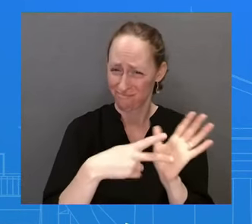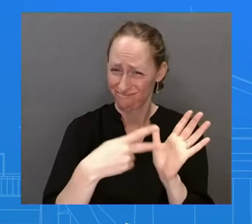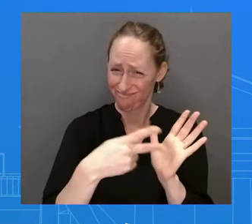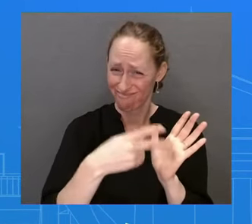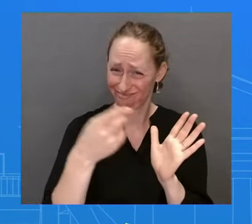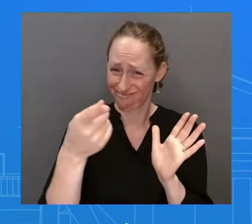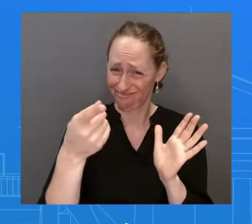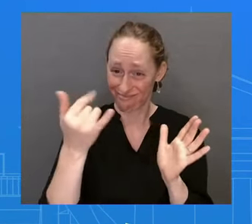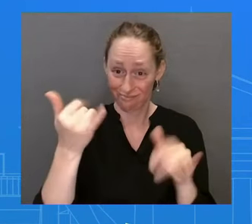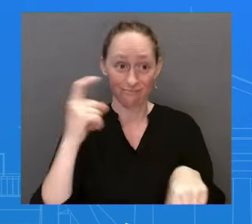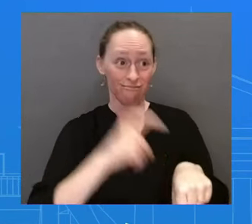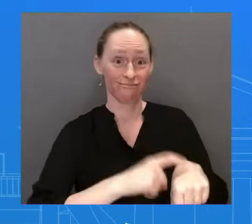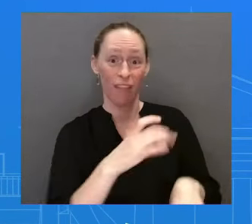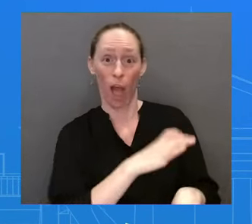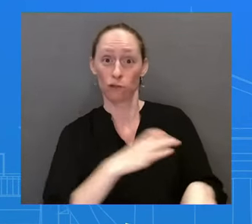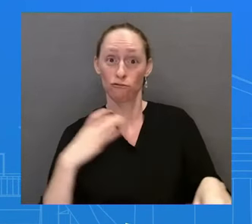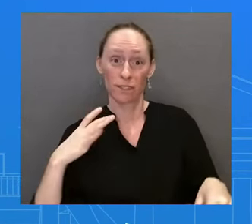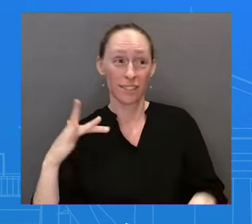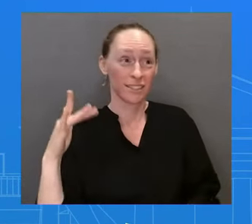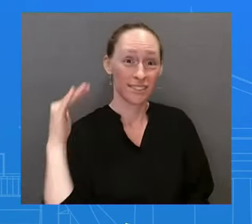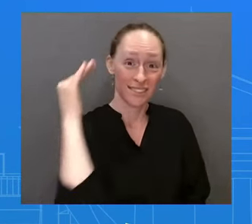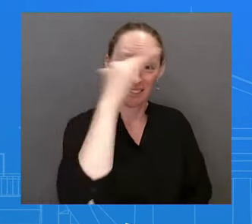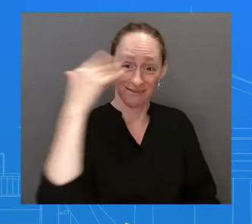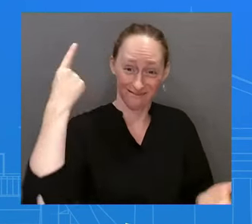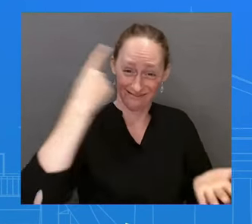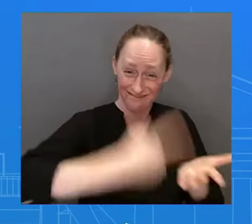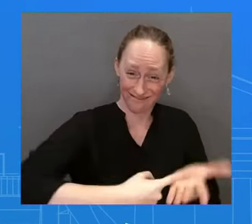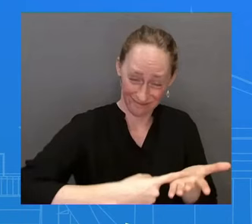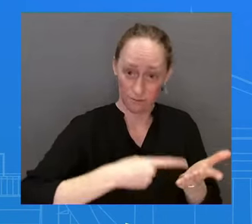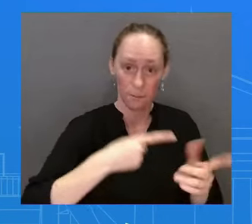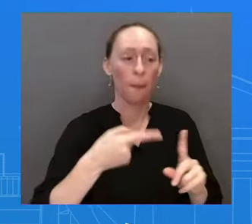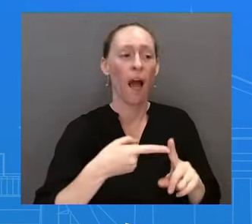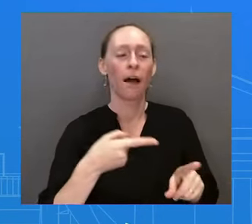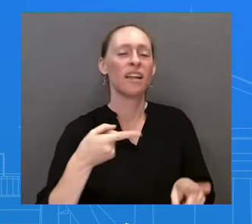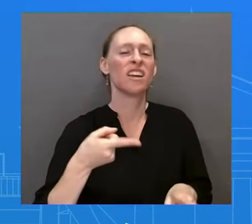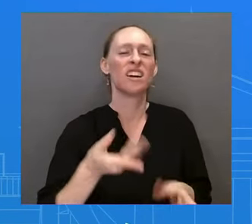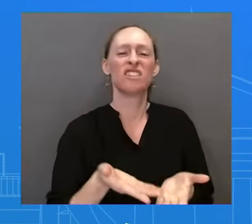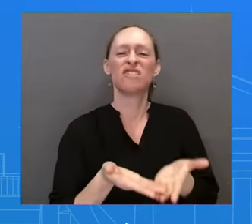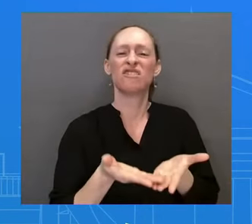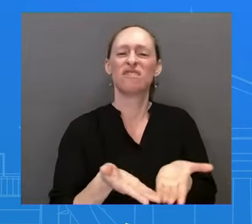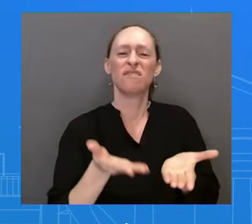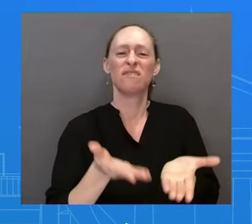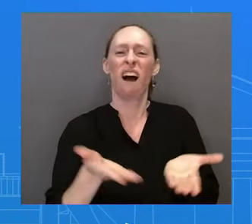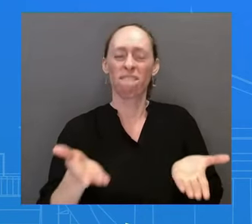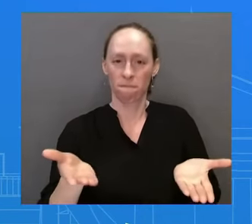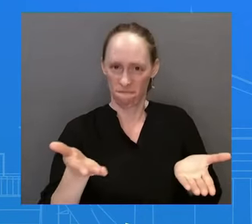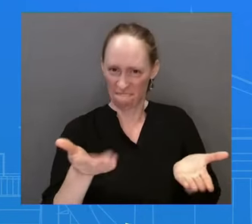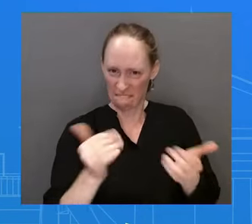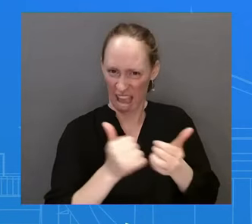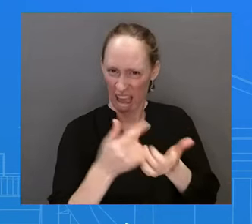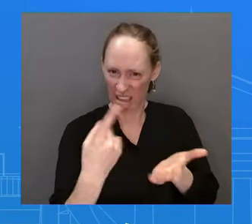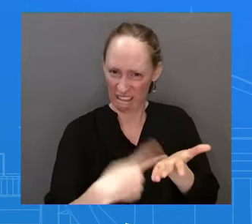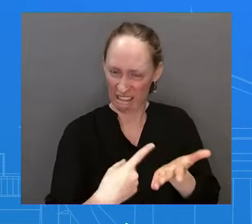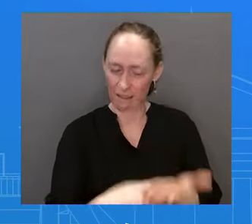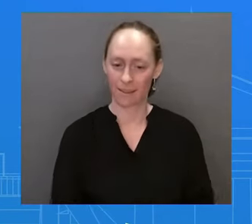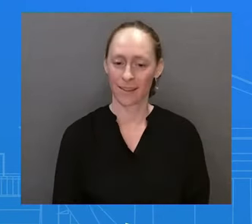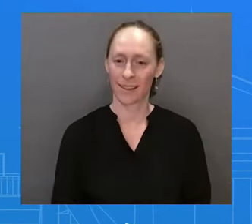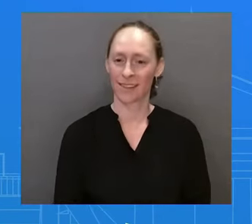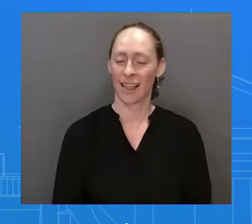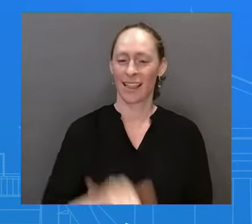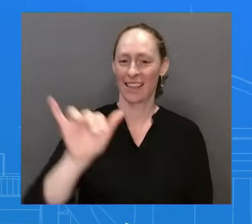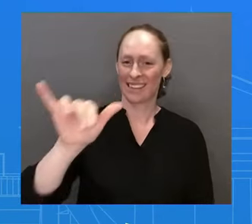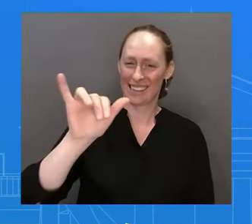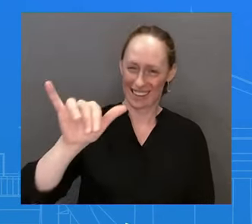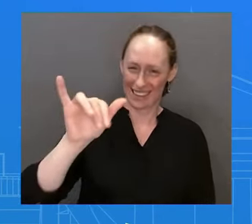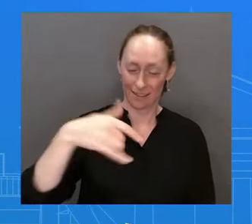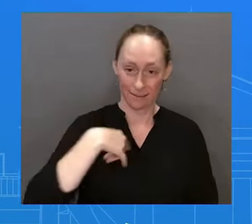Is there a reason to have a conversation with people on the Hill about stuff? Look, I appreciate where you're coming from. I appreciate where all of you guys